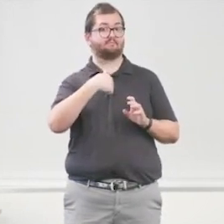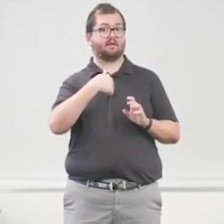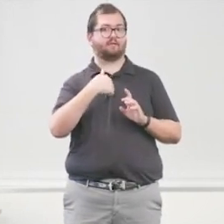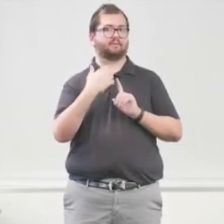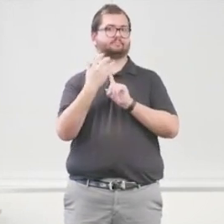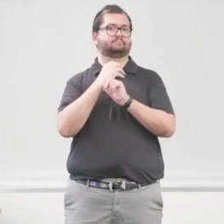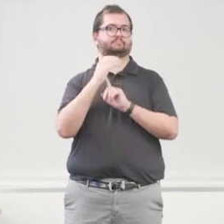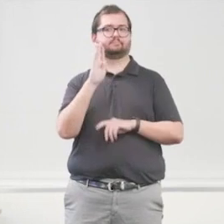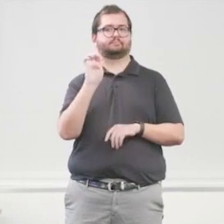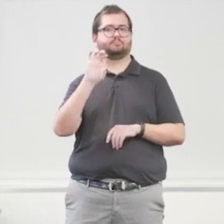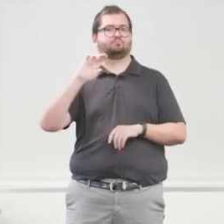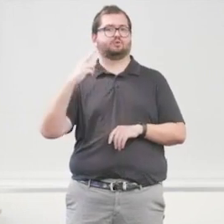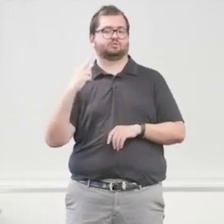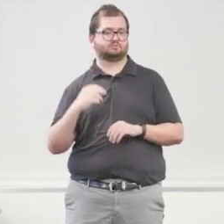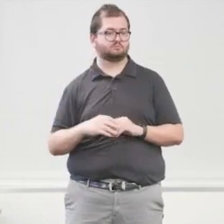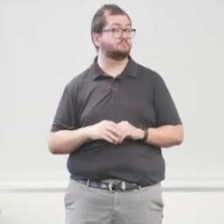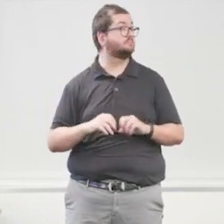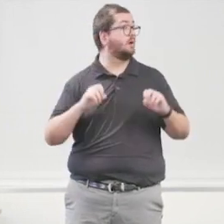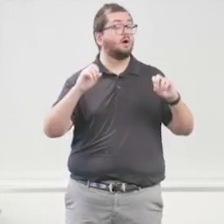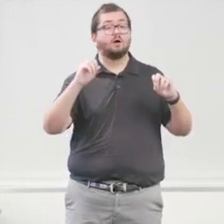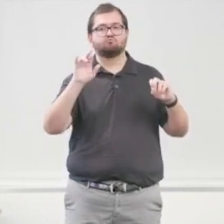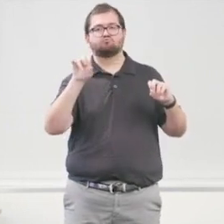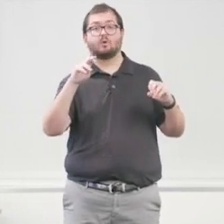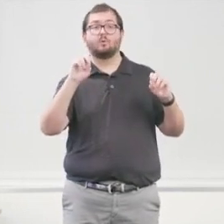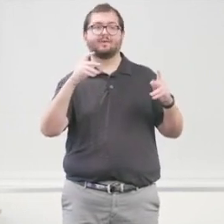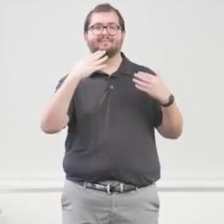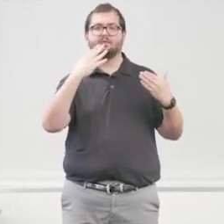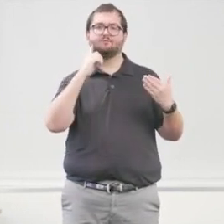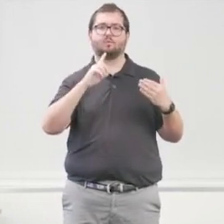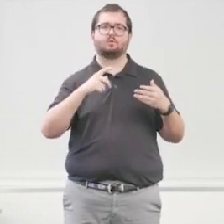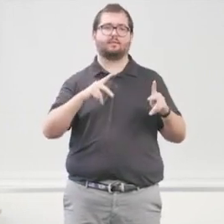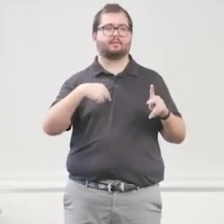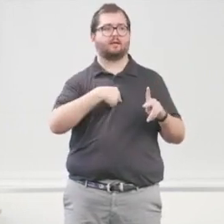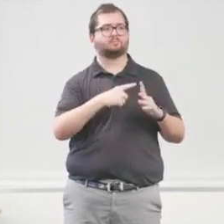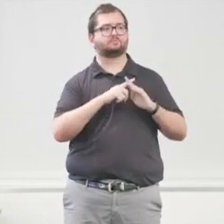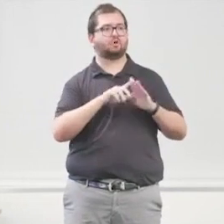Mm-hmm. Cool. All right, with that, thank you guys so much for letting us be sort of the opening panel here and letting